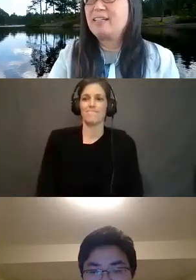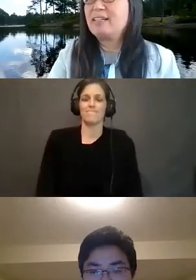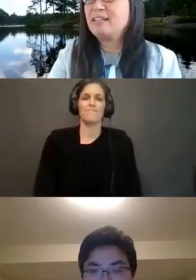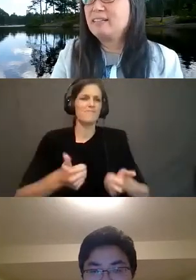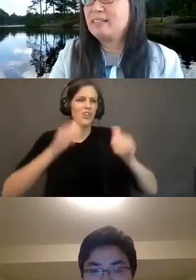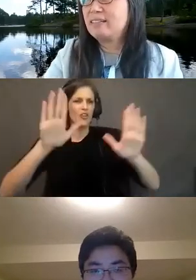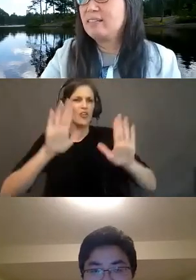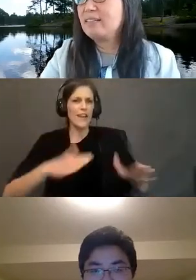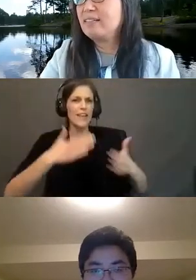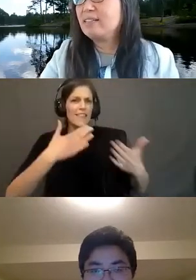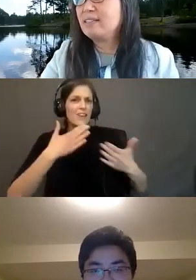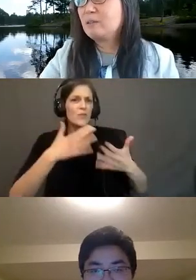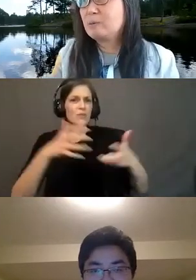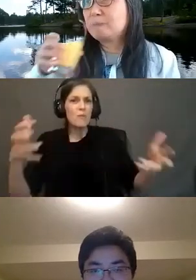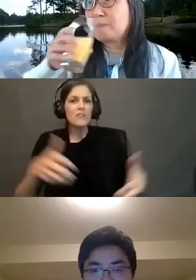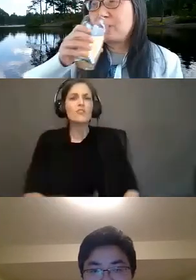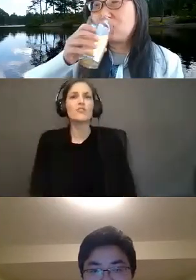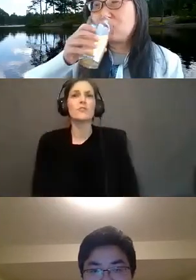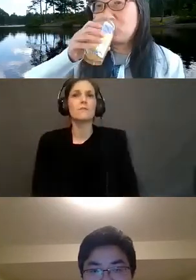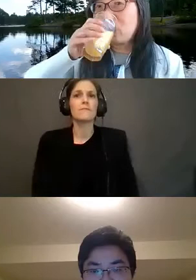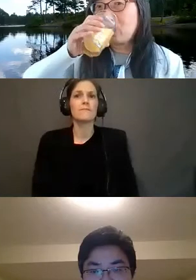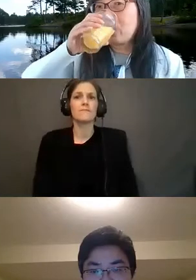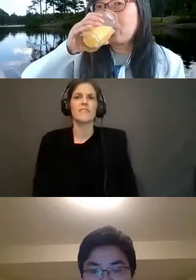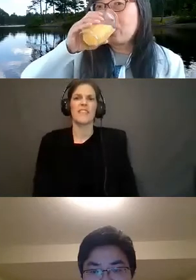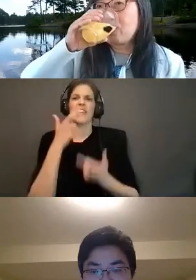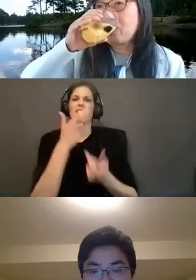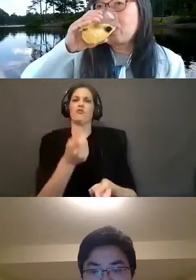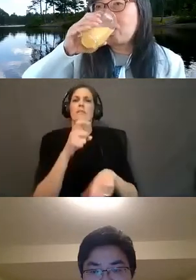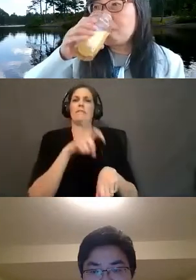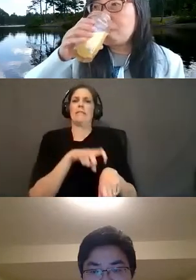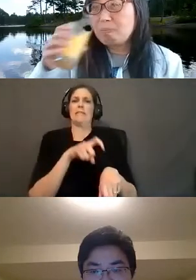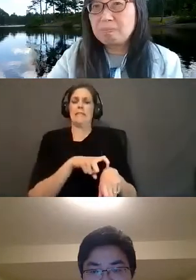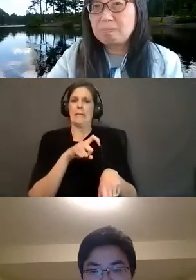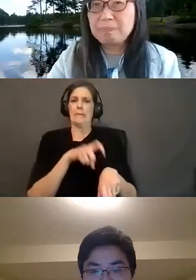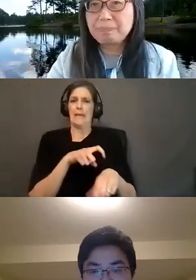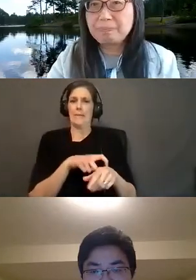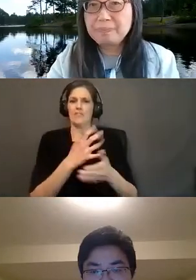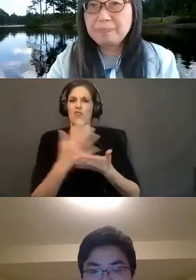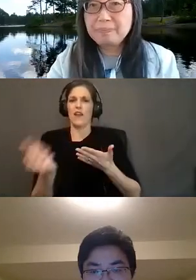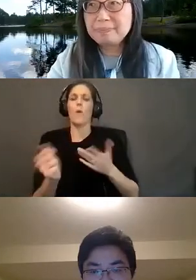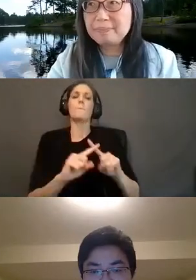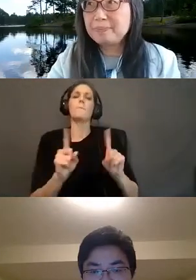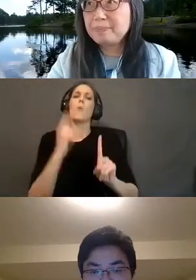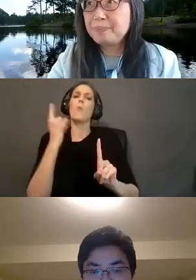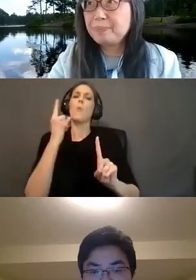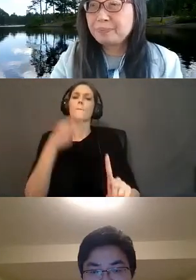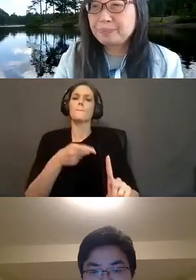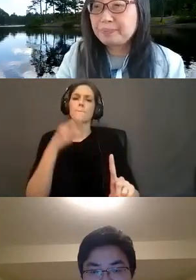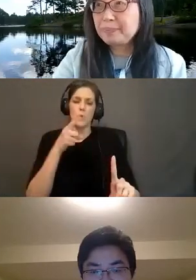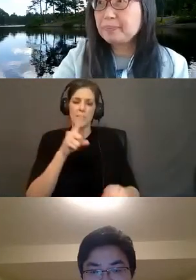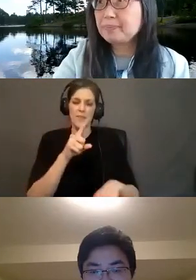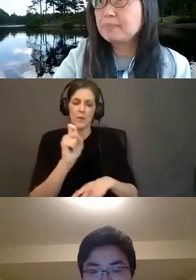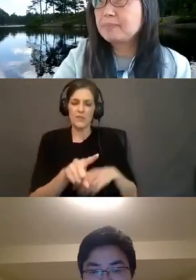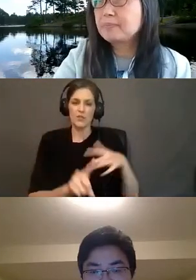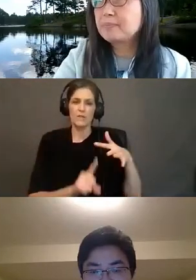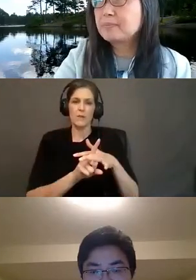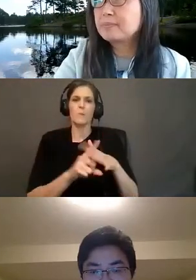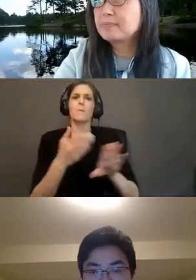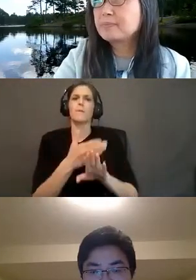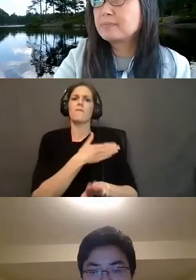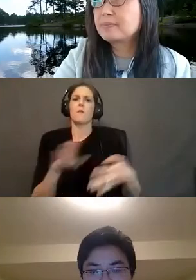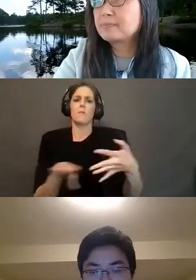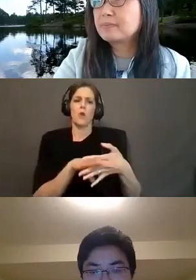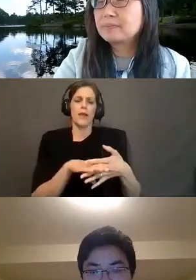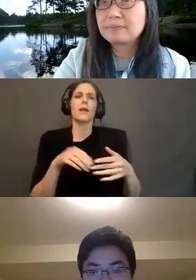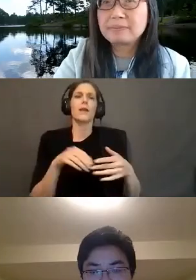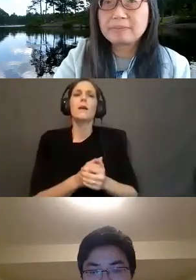thank you so much. In the interest of time, why don't we, there's one question to come up here before we take our break. Can